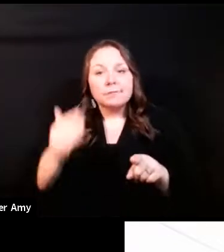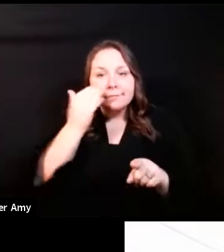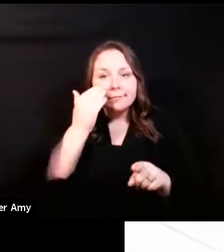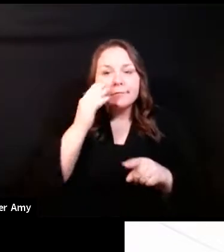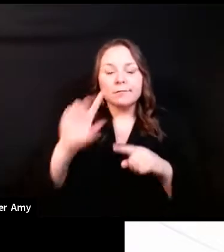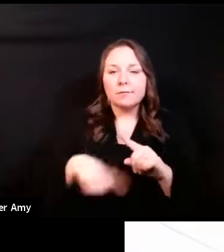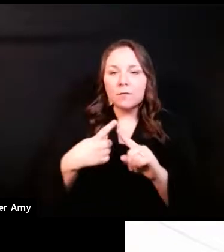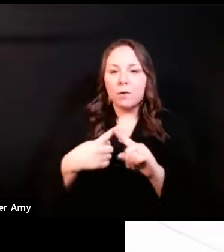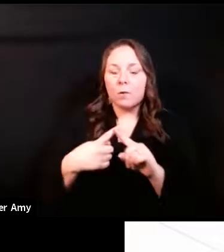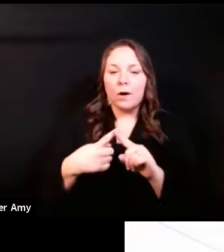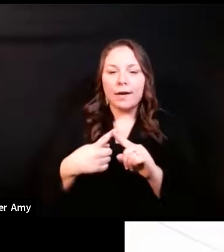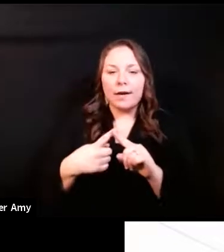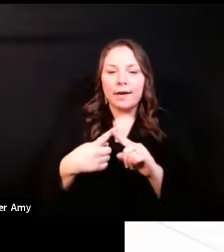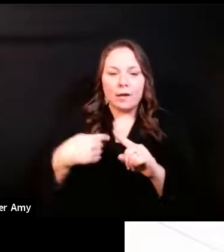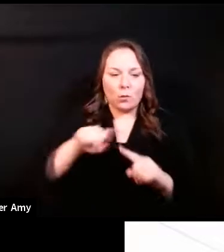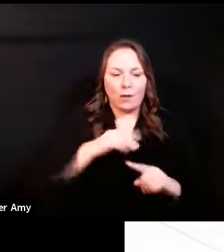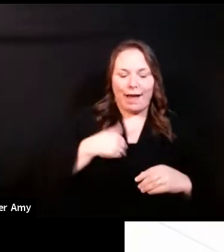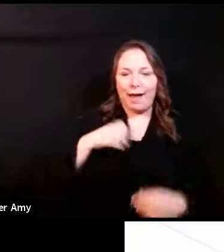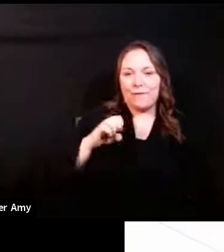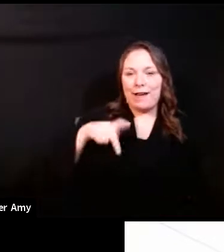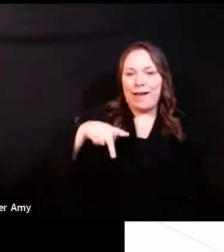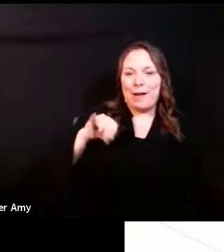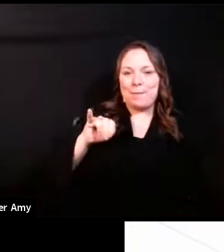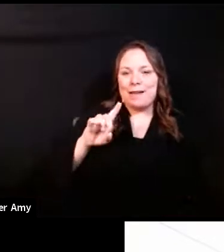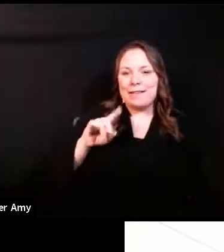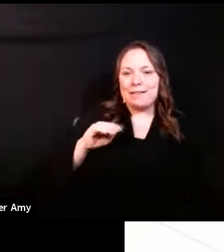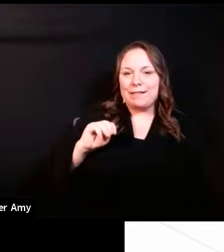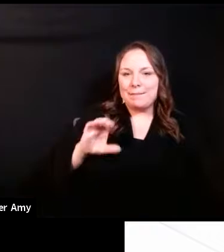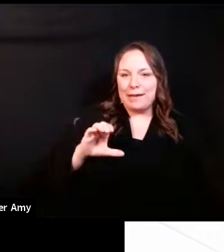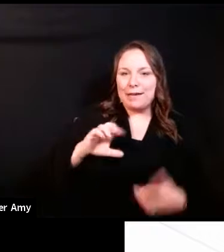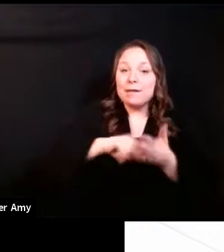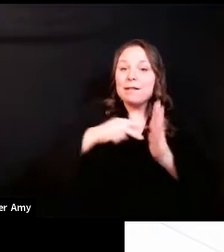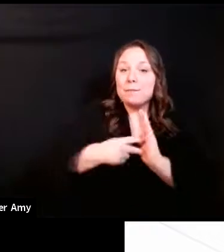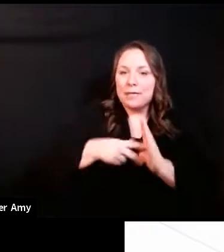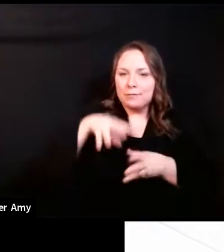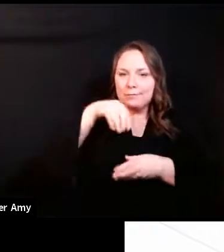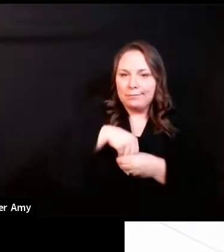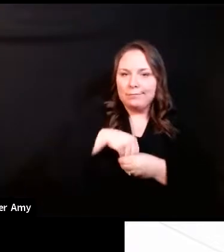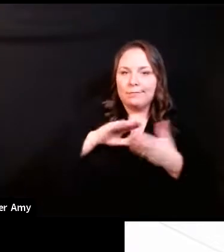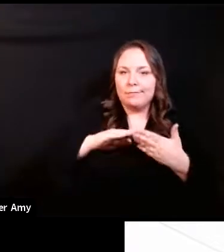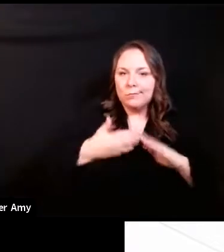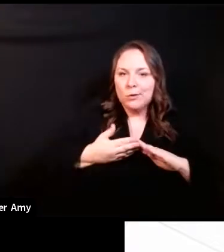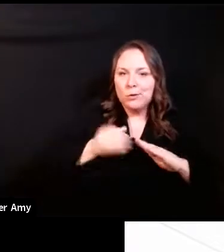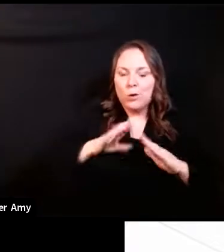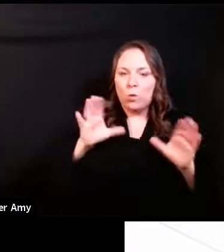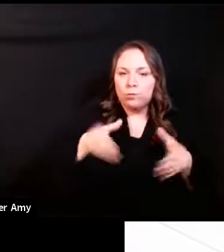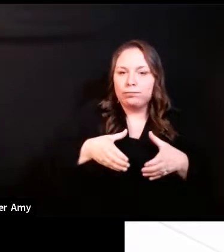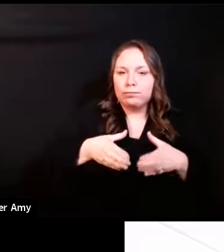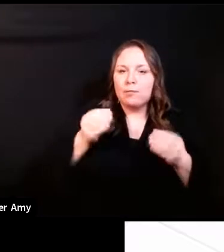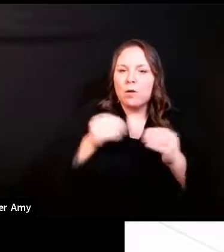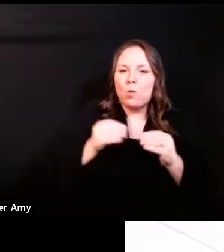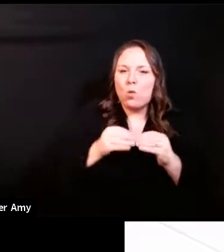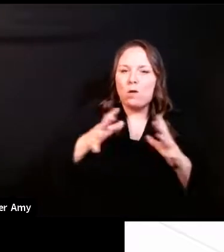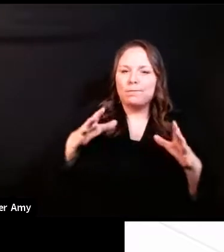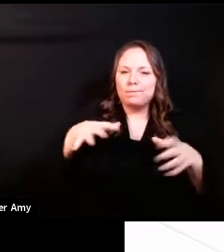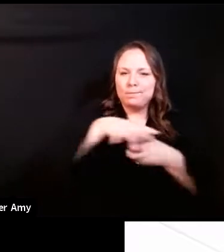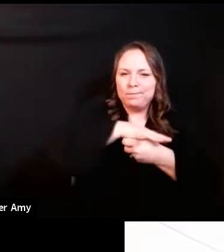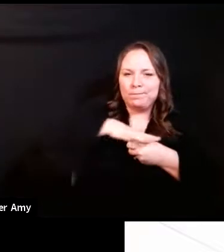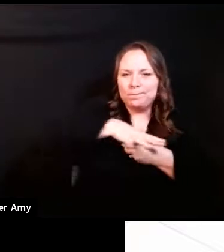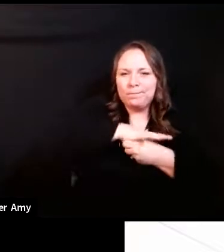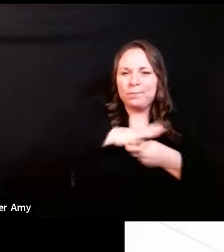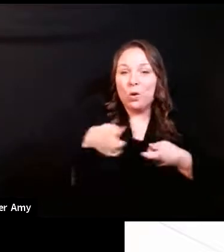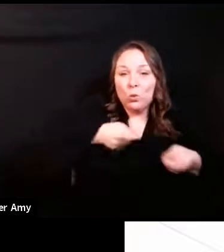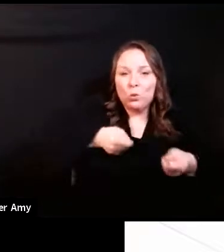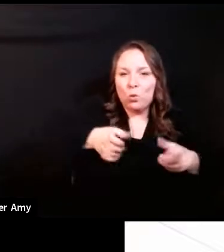from kind of an epidemic, which is, an outbreak in a community or in a more kind of like